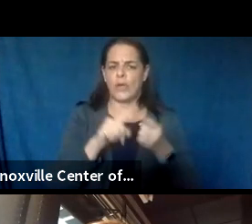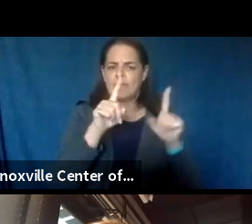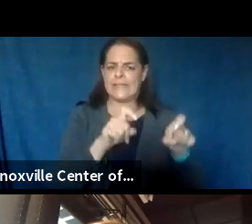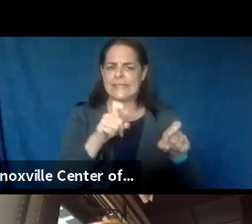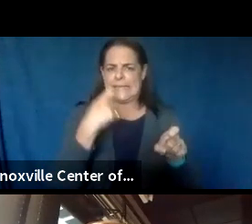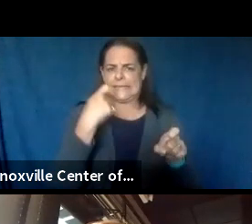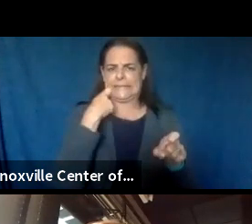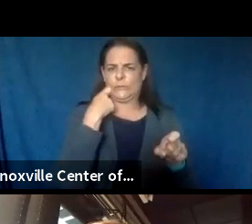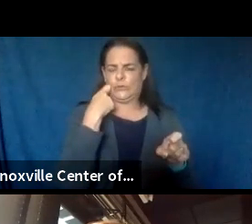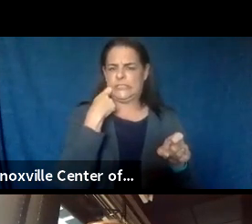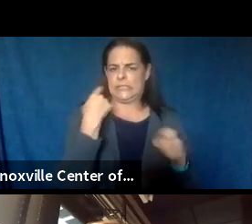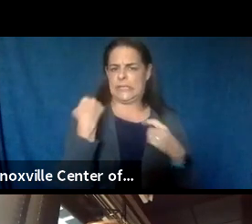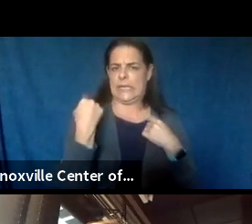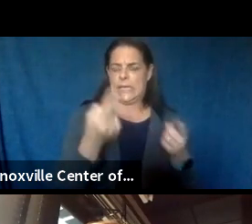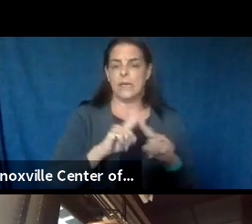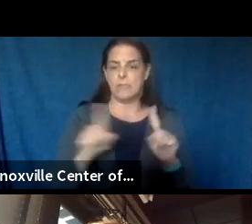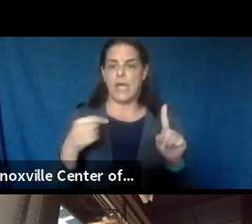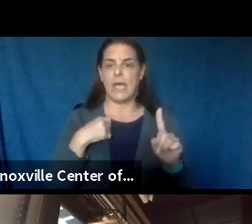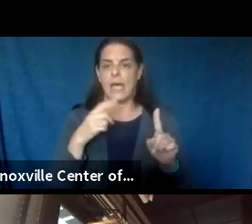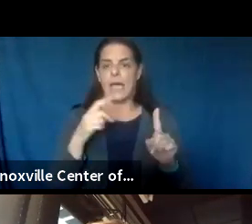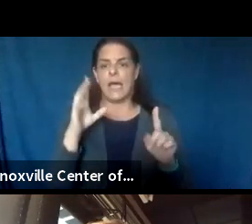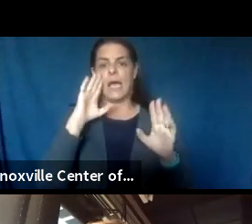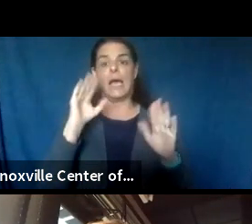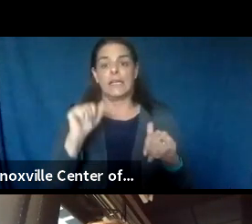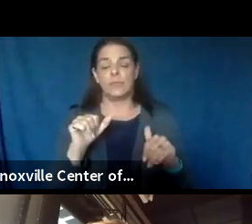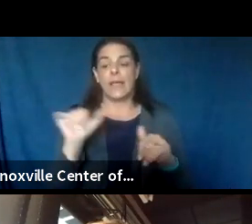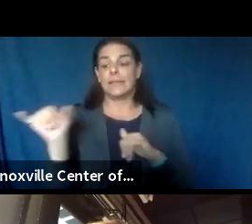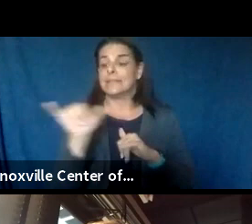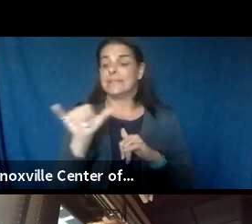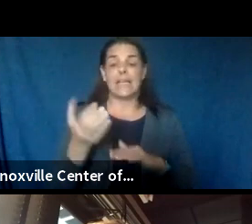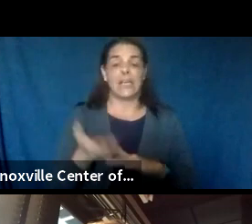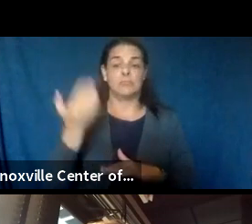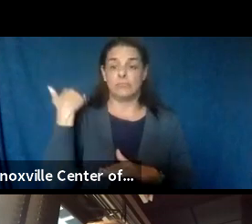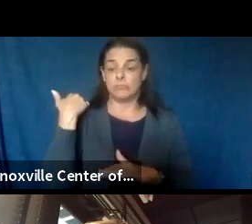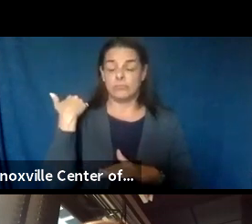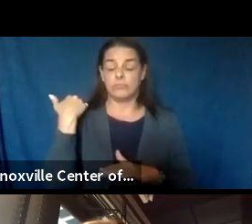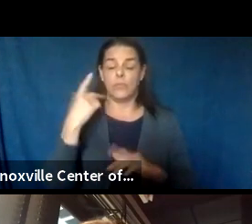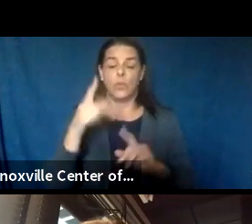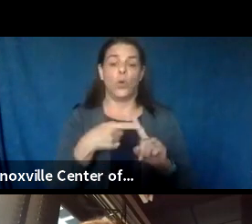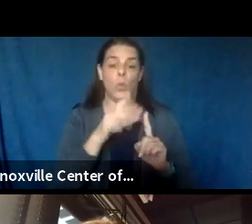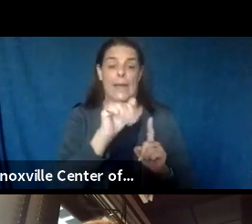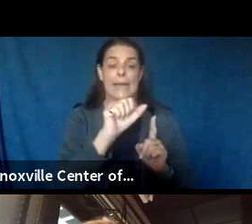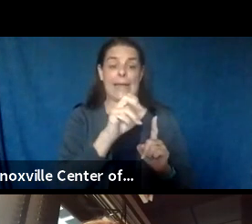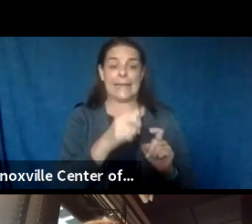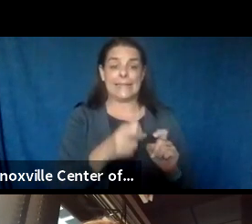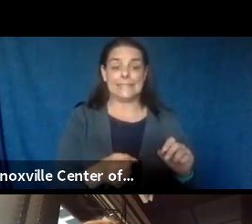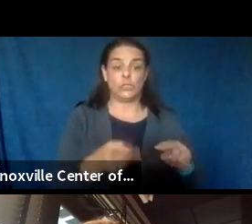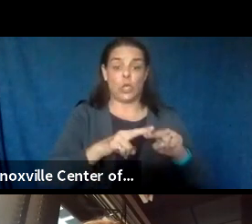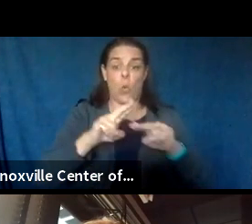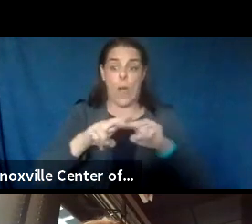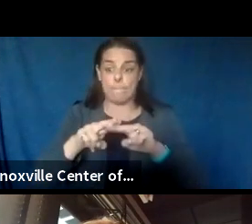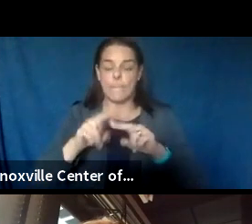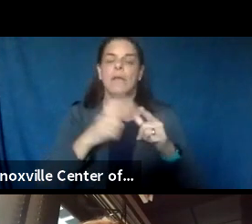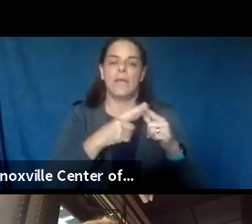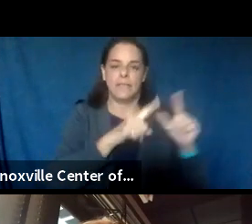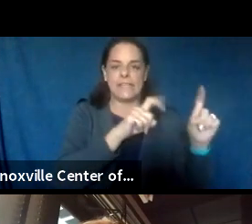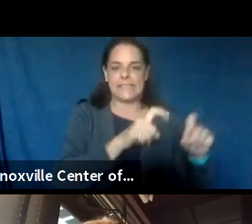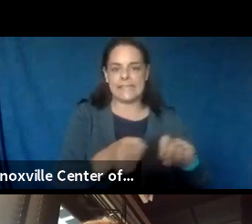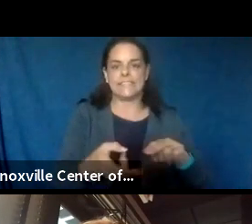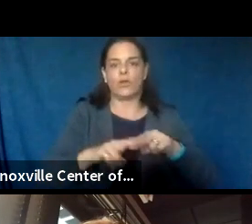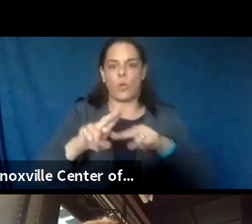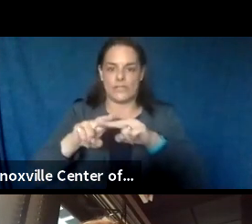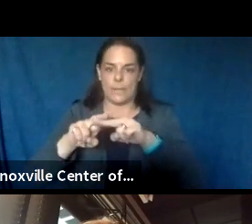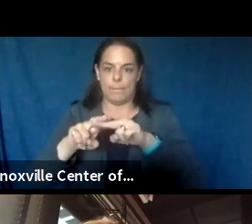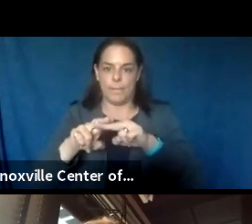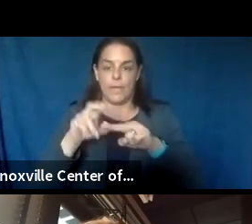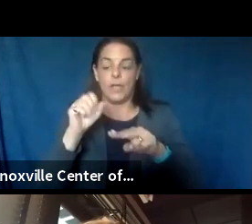past. But I expect, like in the past, as our cases have gone up, testing has gone up. So I